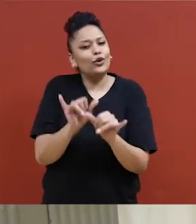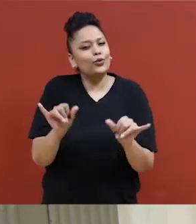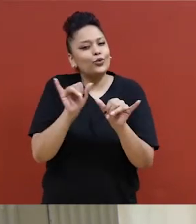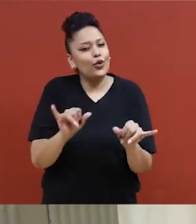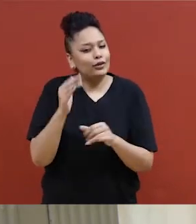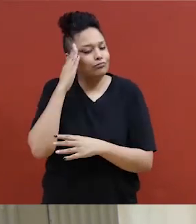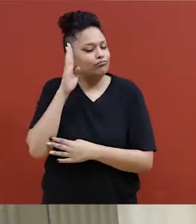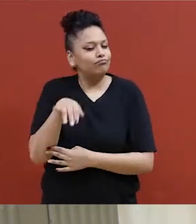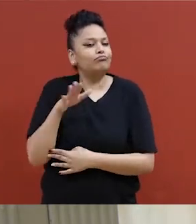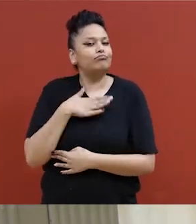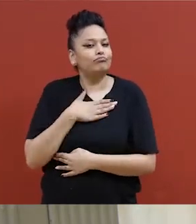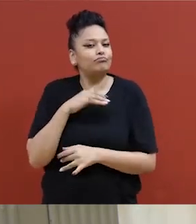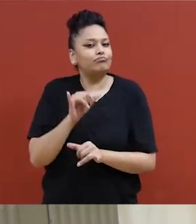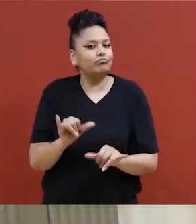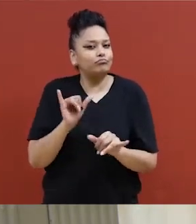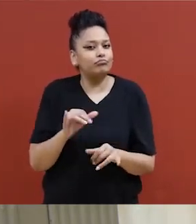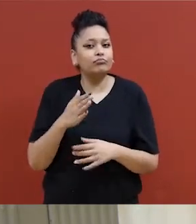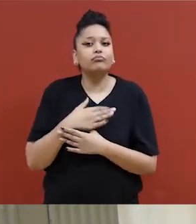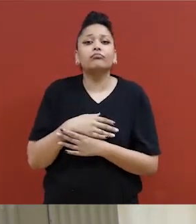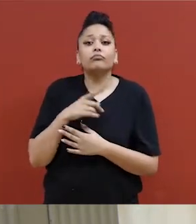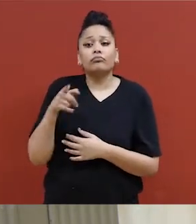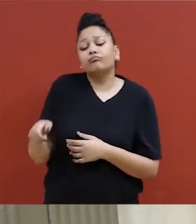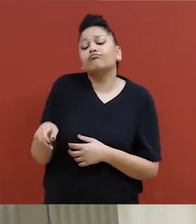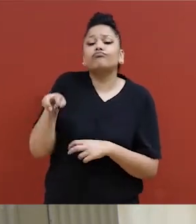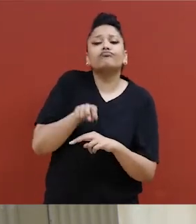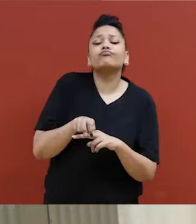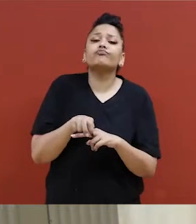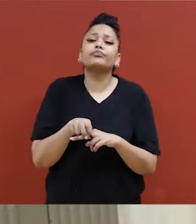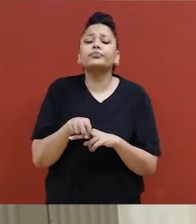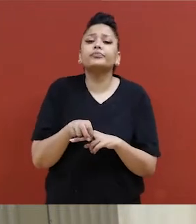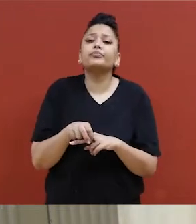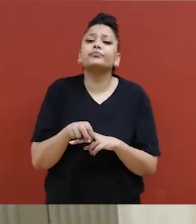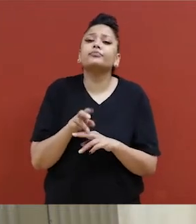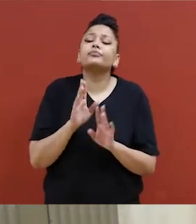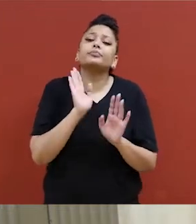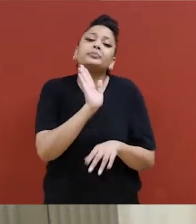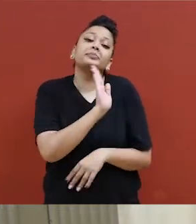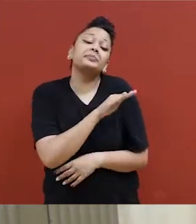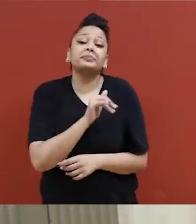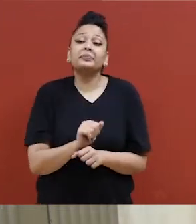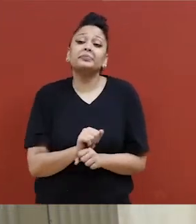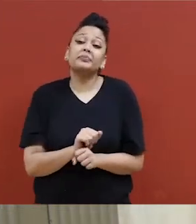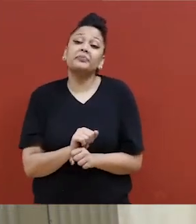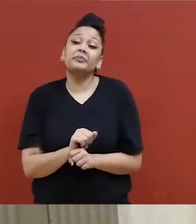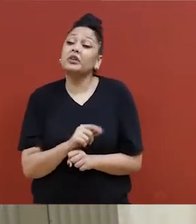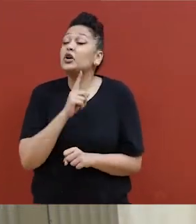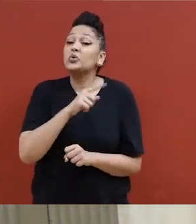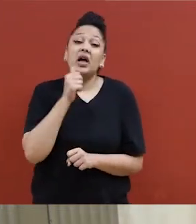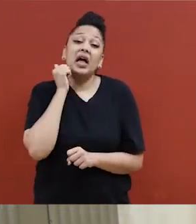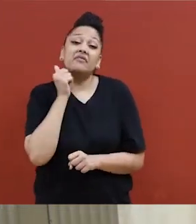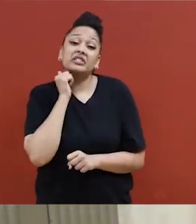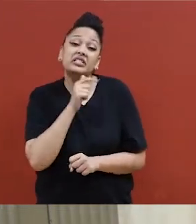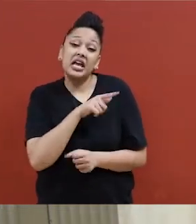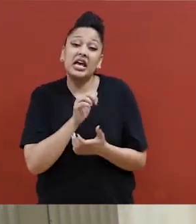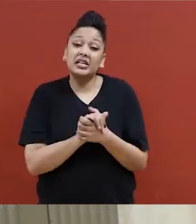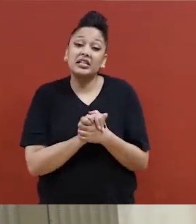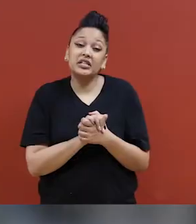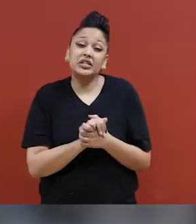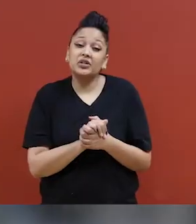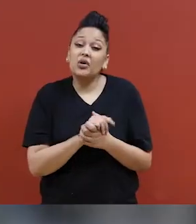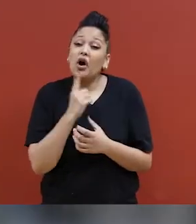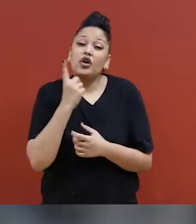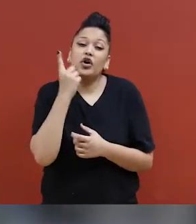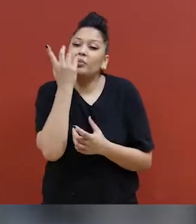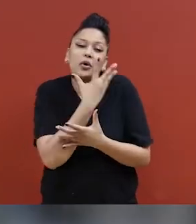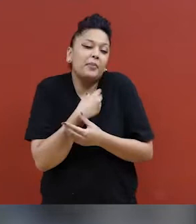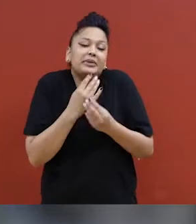one day a woman sat down beside her and said, "My dear, I see you every day.